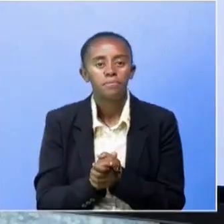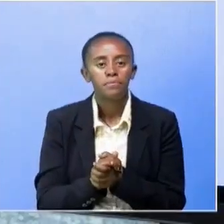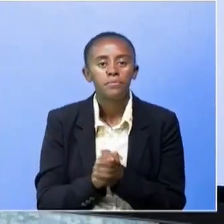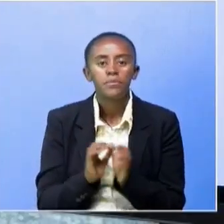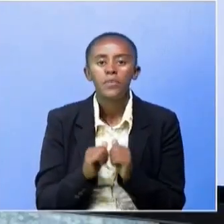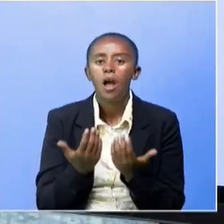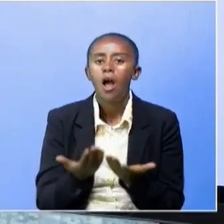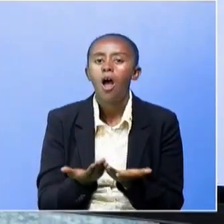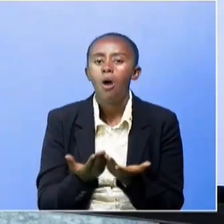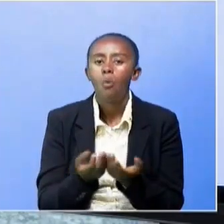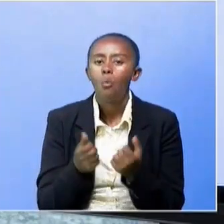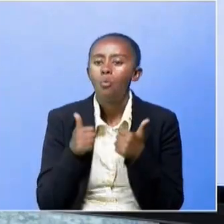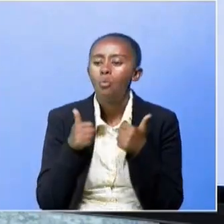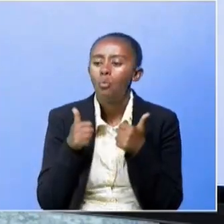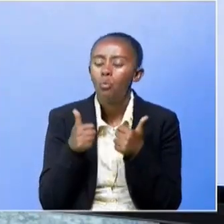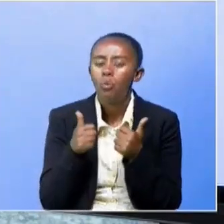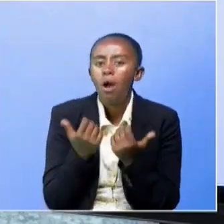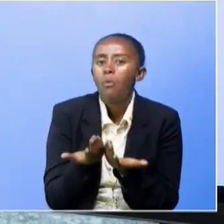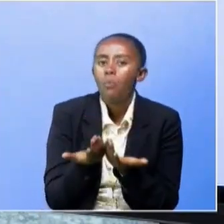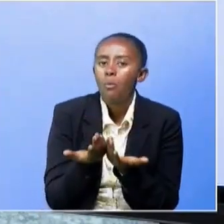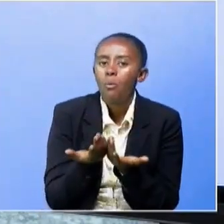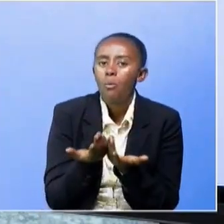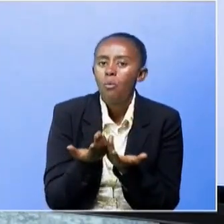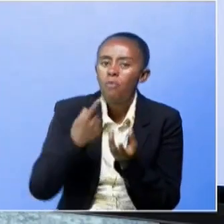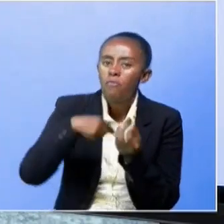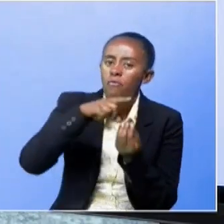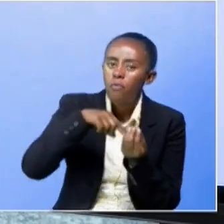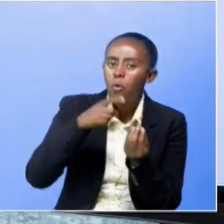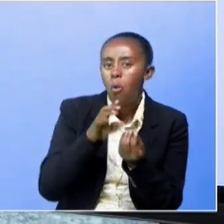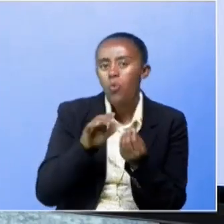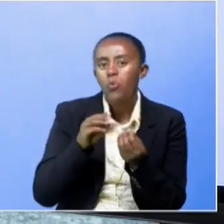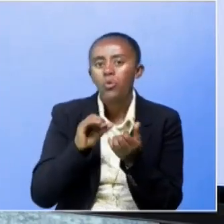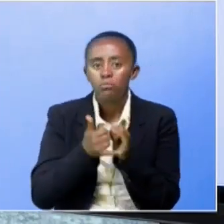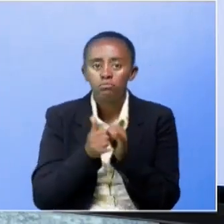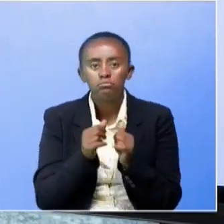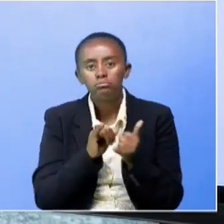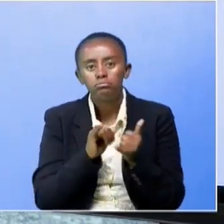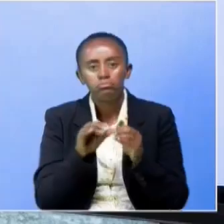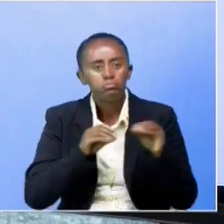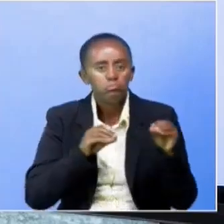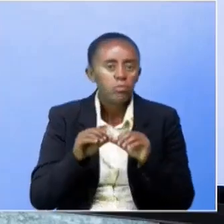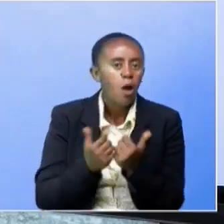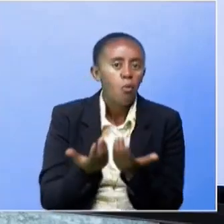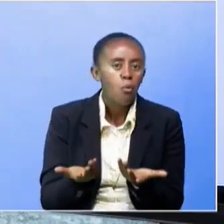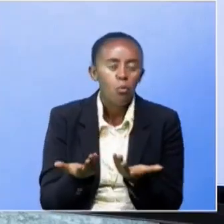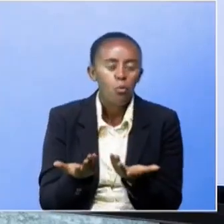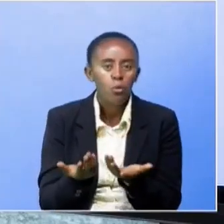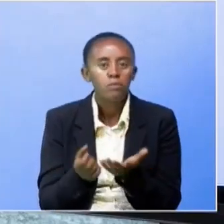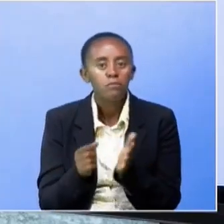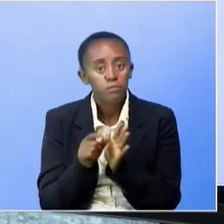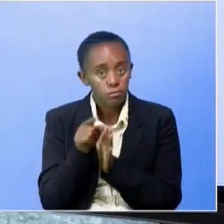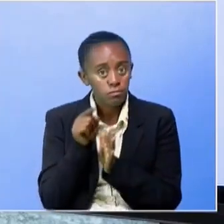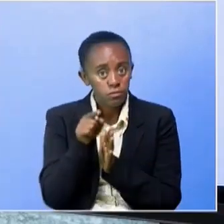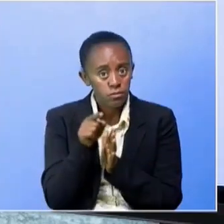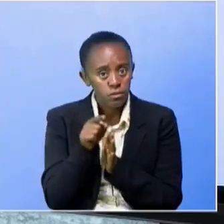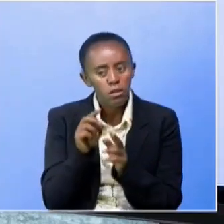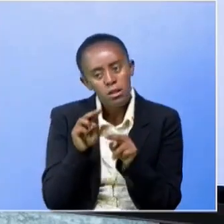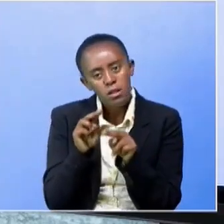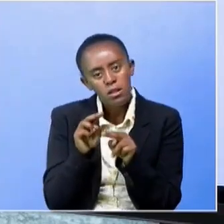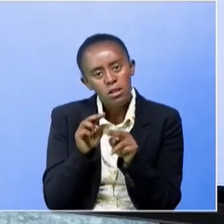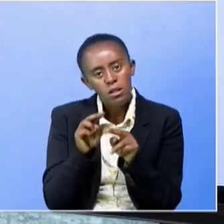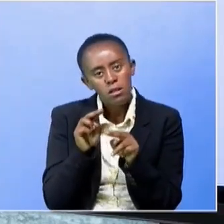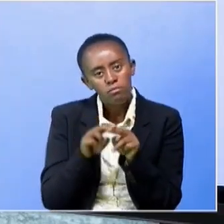How is it great for the environment, or how is it great for exercise? Imagine if you sit a